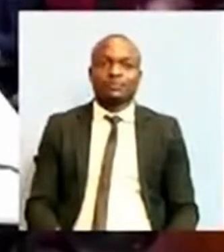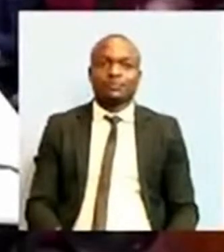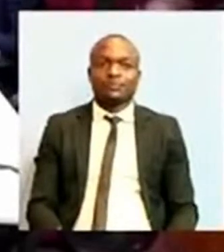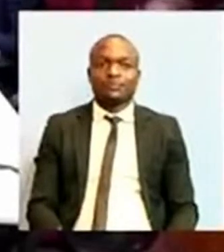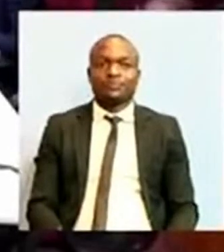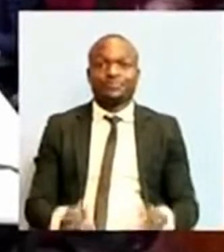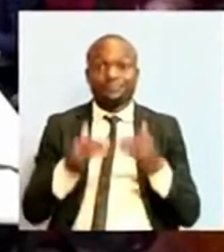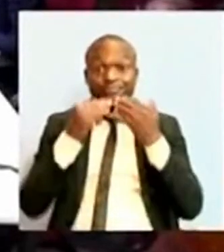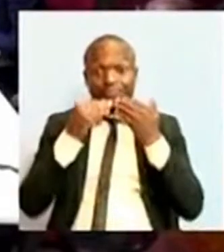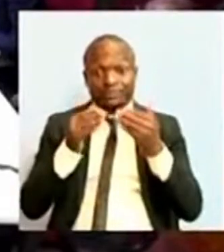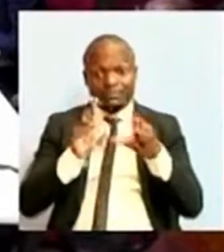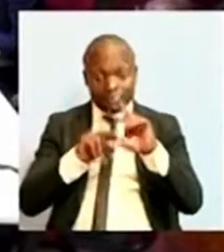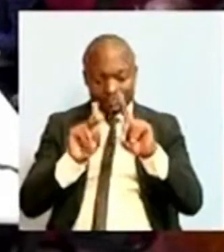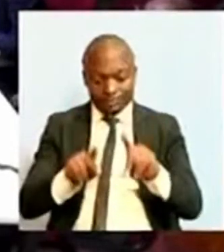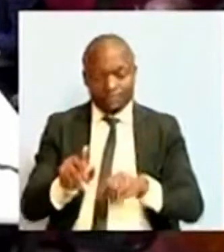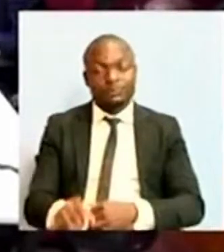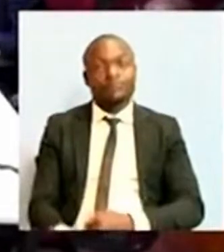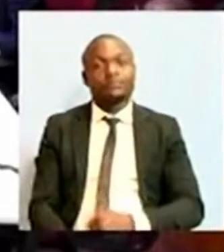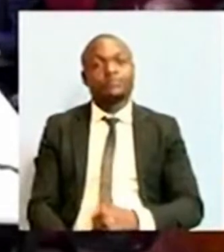Thank you, Chair.